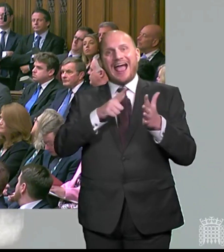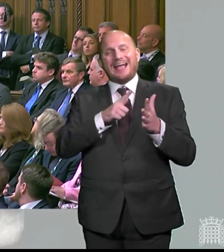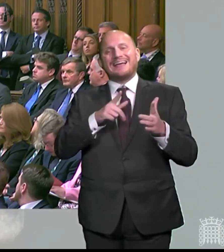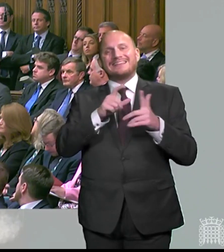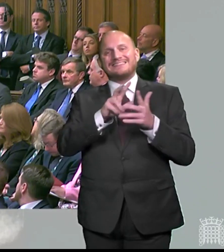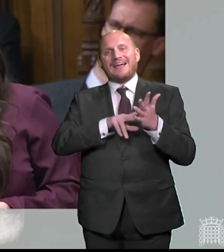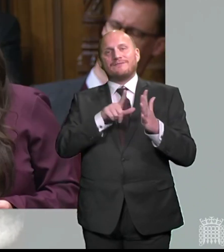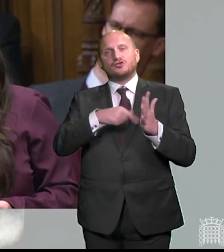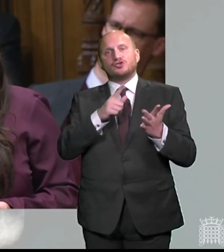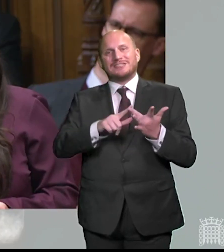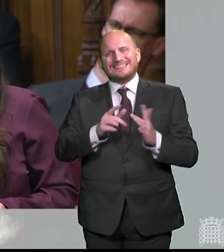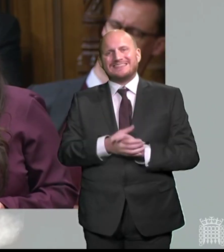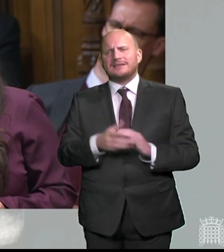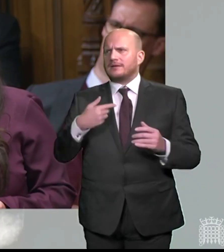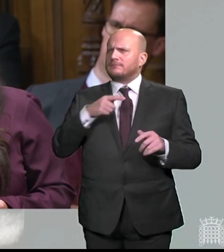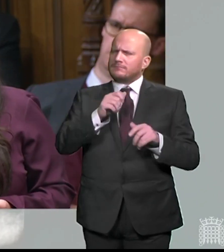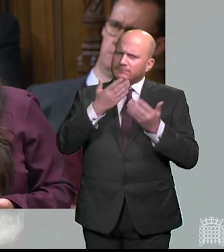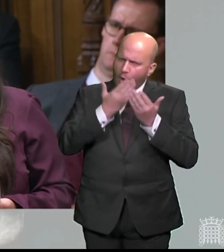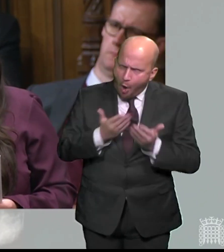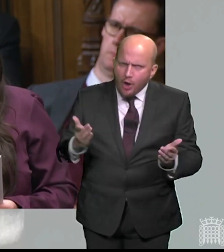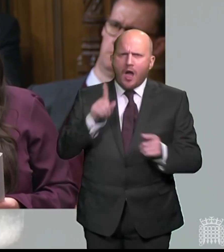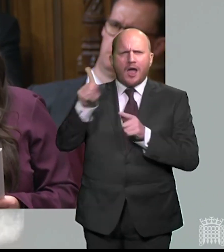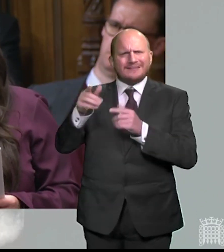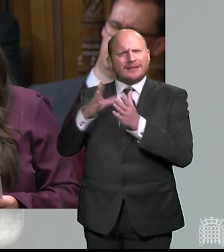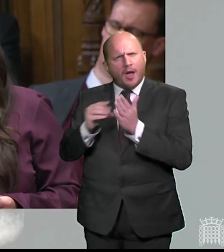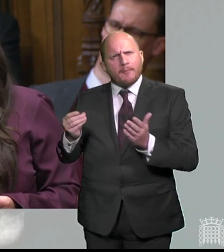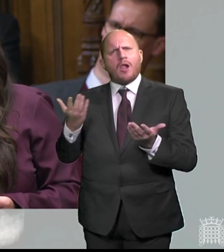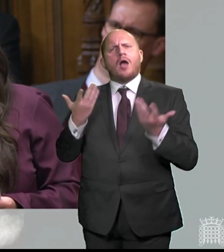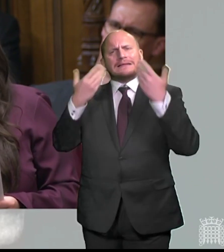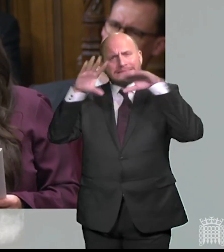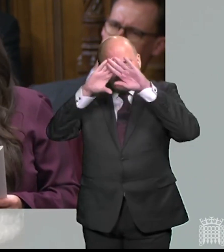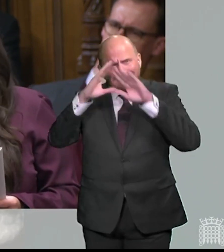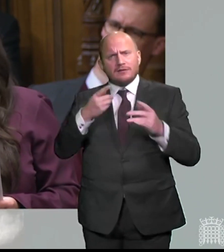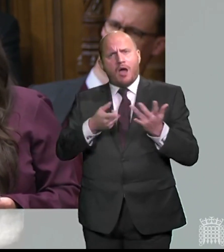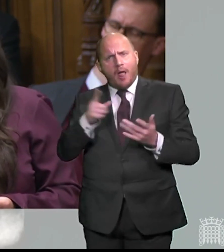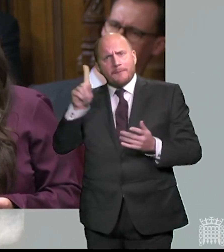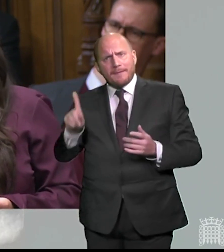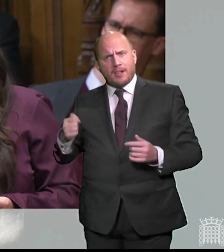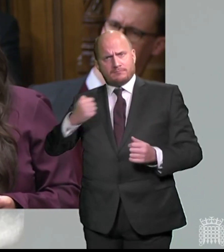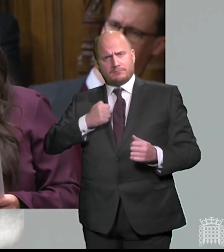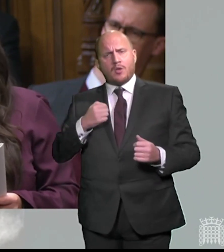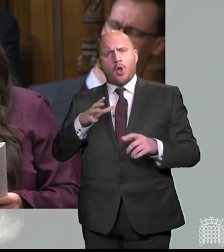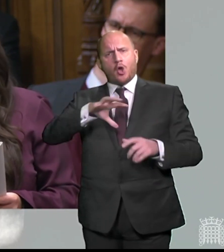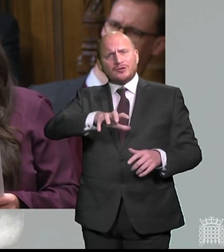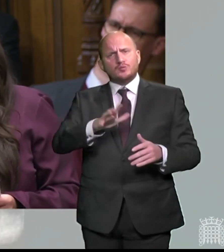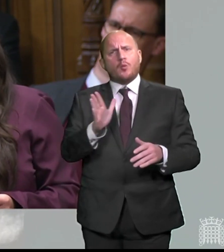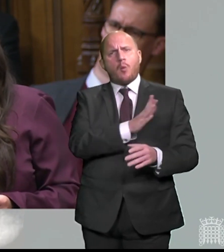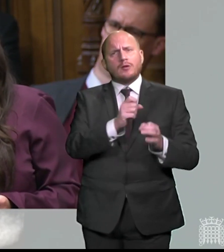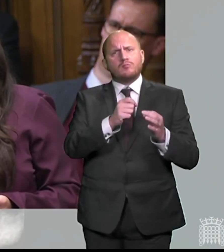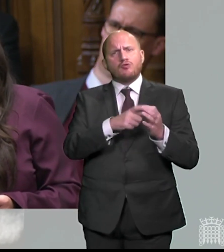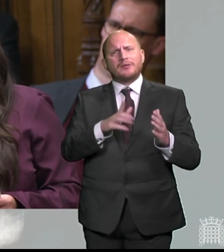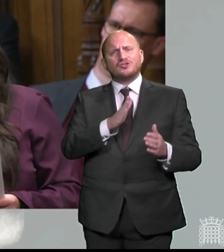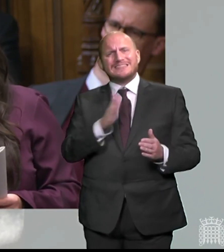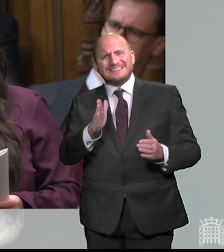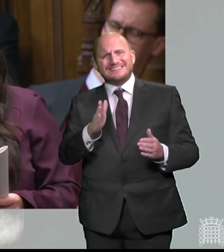selfless service. It's something we see running through many of the actions carried out by Sikhs and others in my constituency of West Bromwich East through organisations like